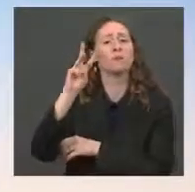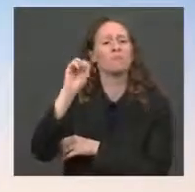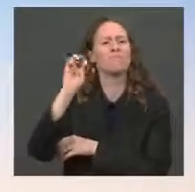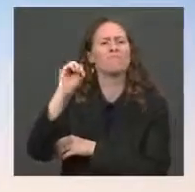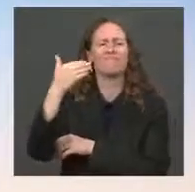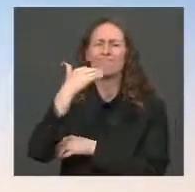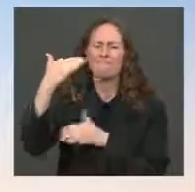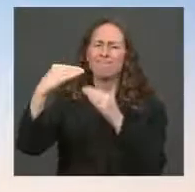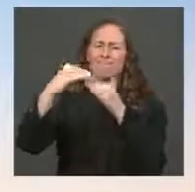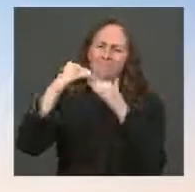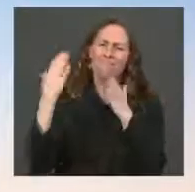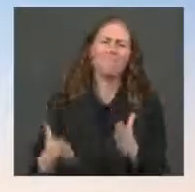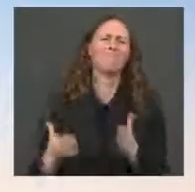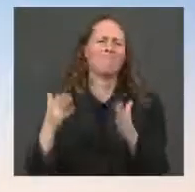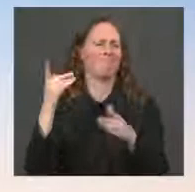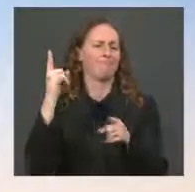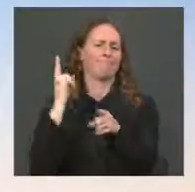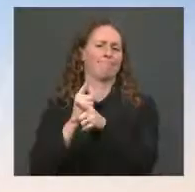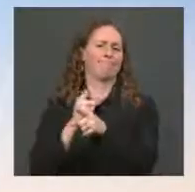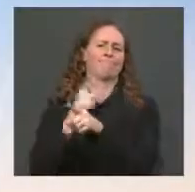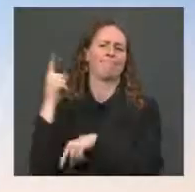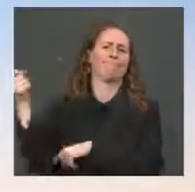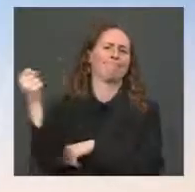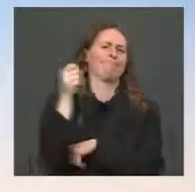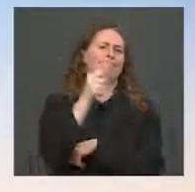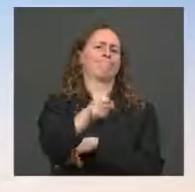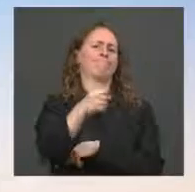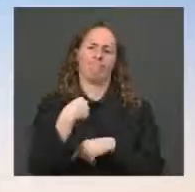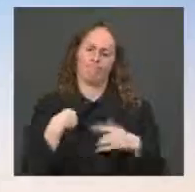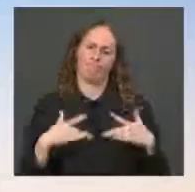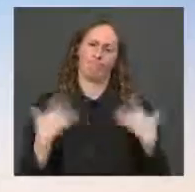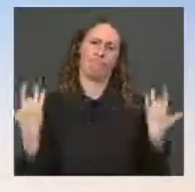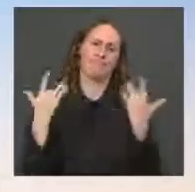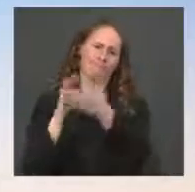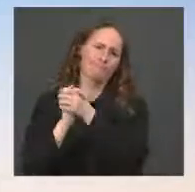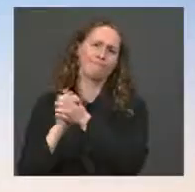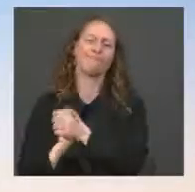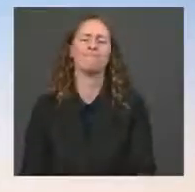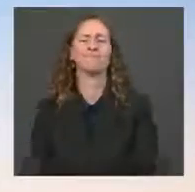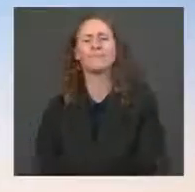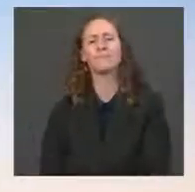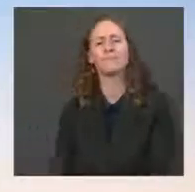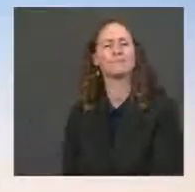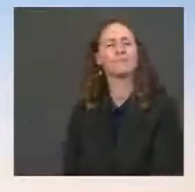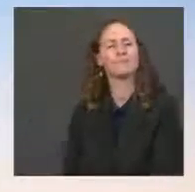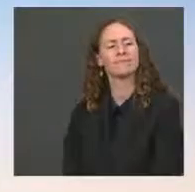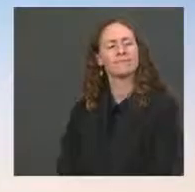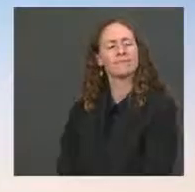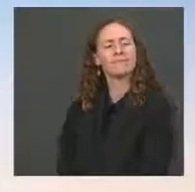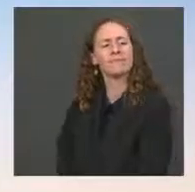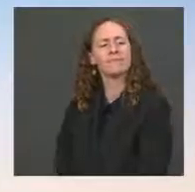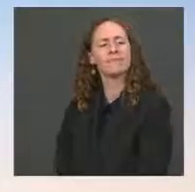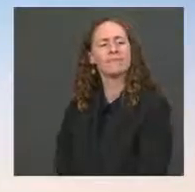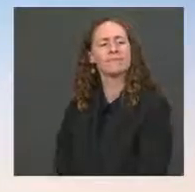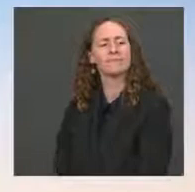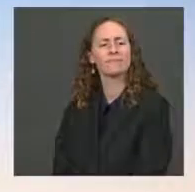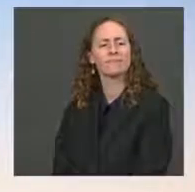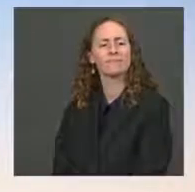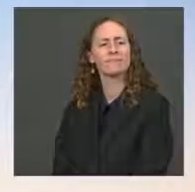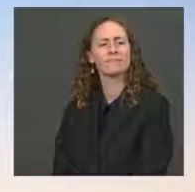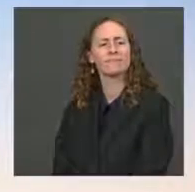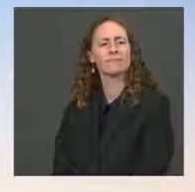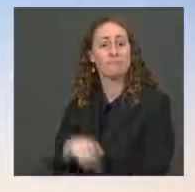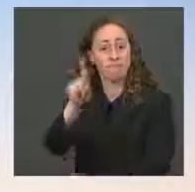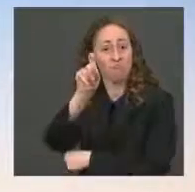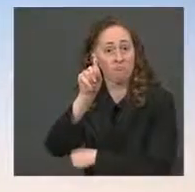support of victory and victory for that. If I could ask a follow-up on a different matter, how much confidence does the president have that the drone strikes in